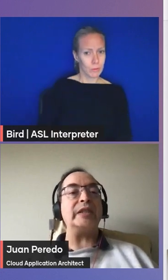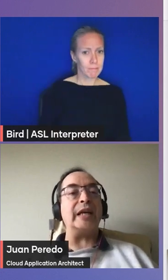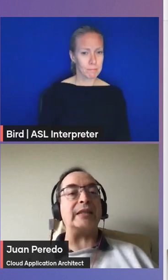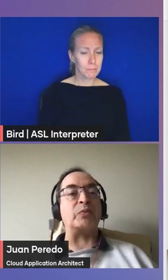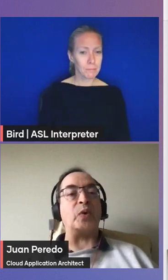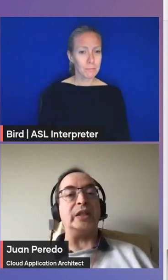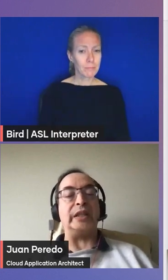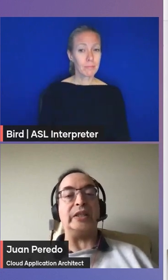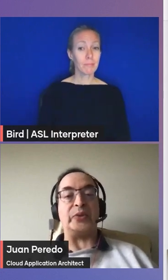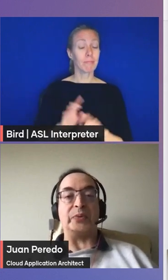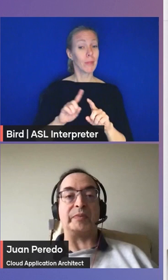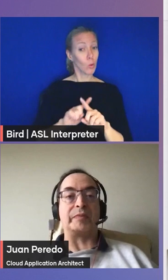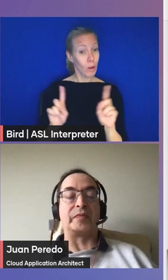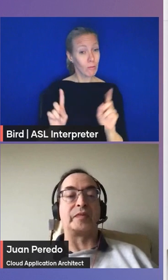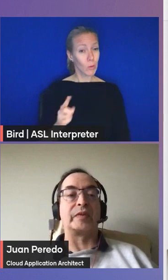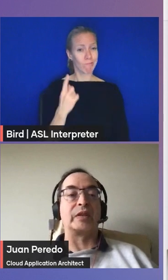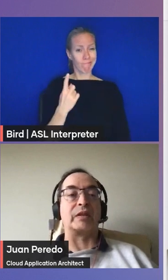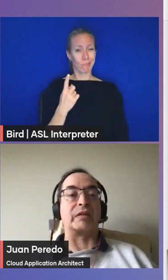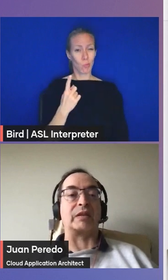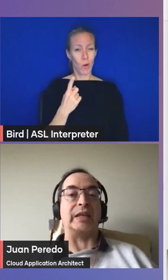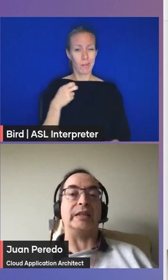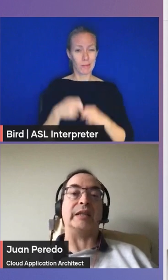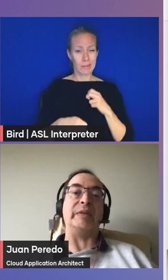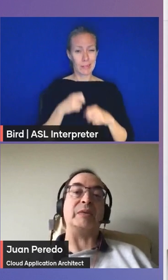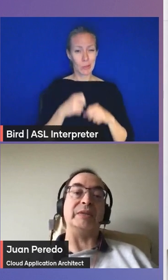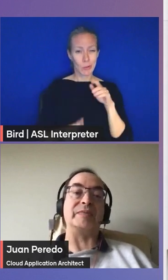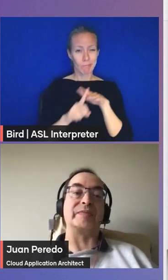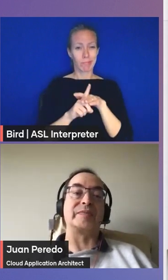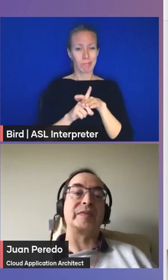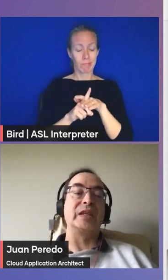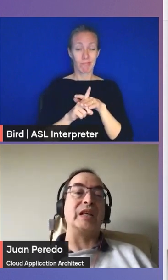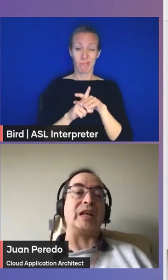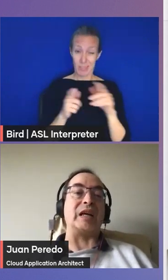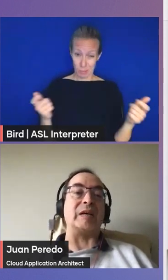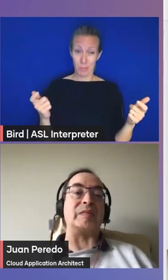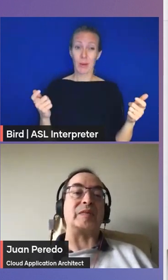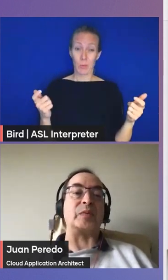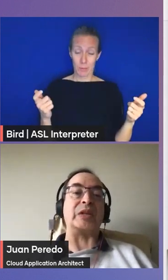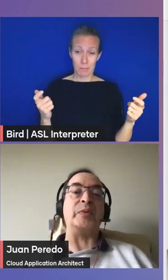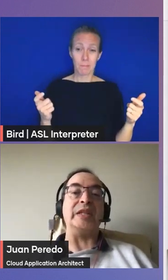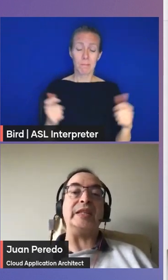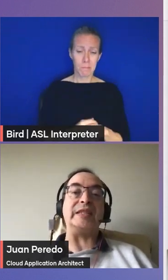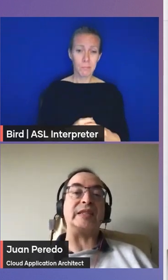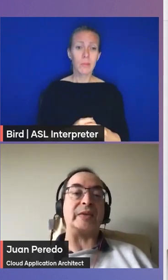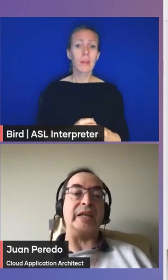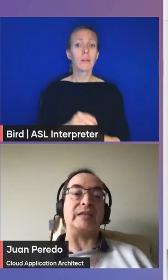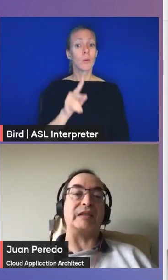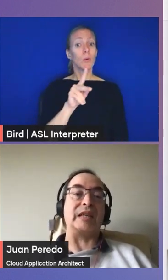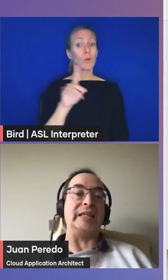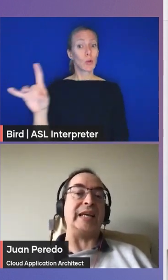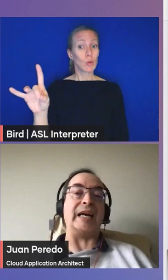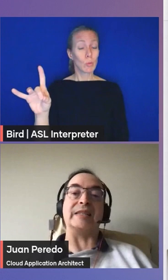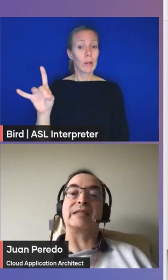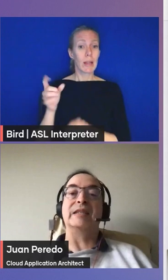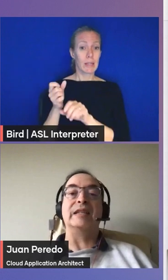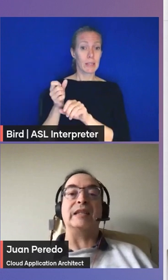However, she has one issue, and it's a big one. While Kubernetes is great